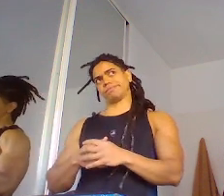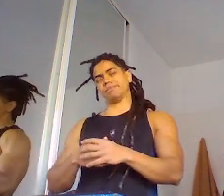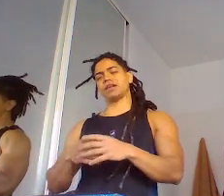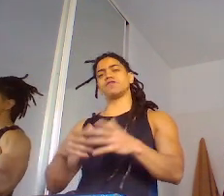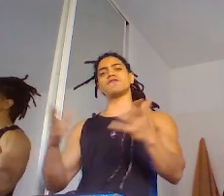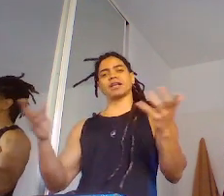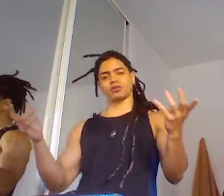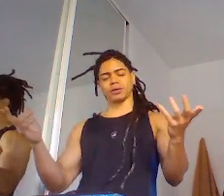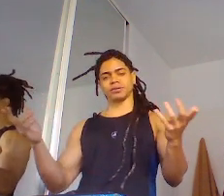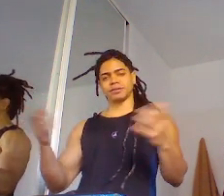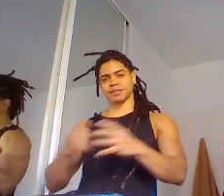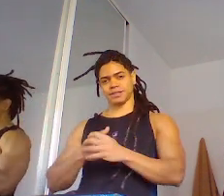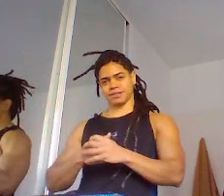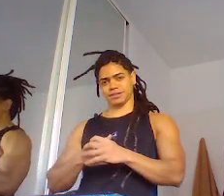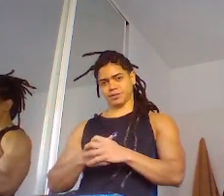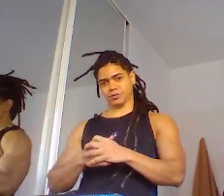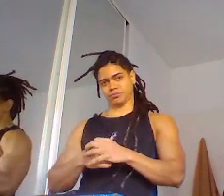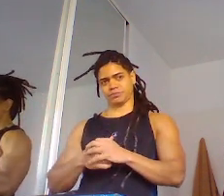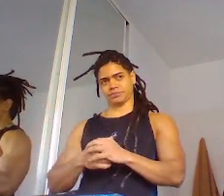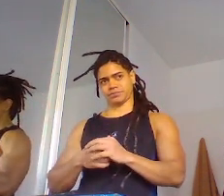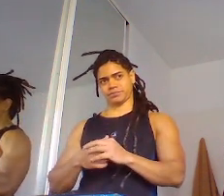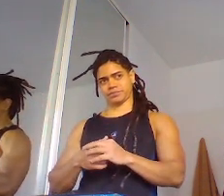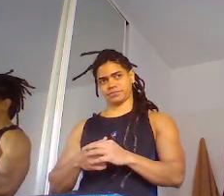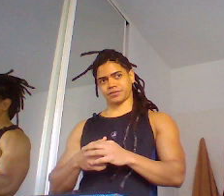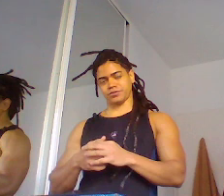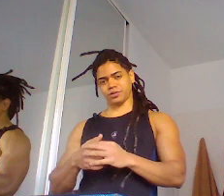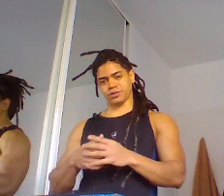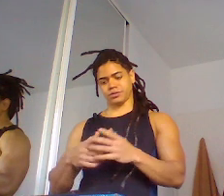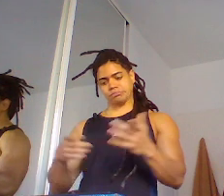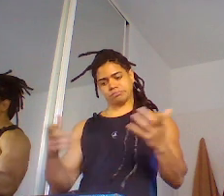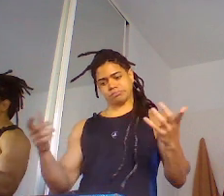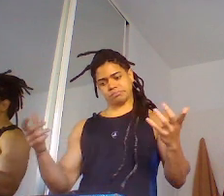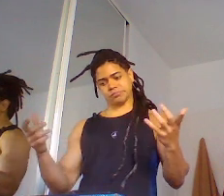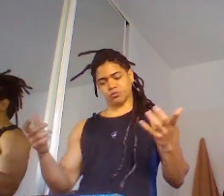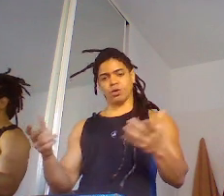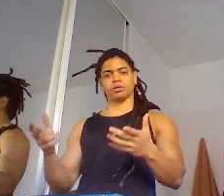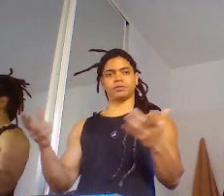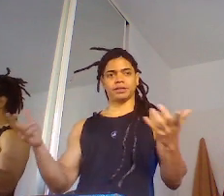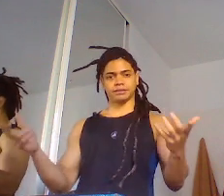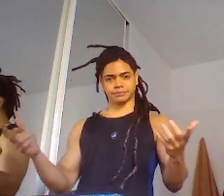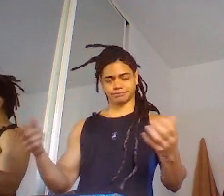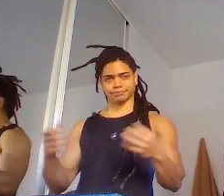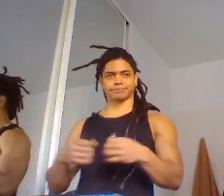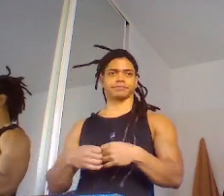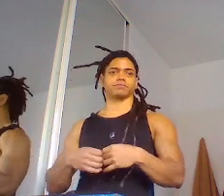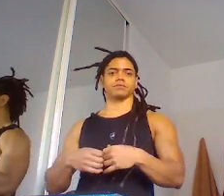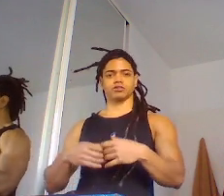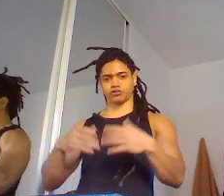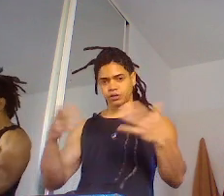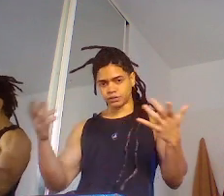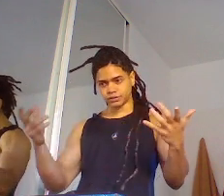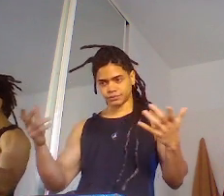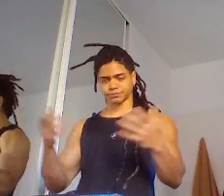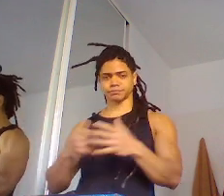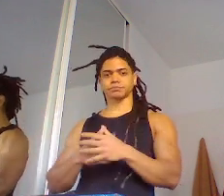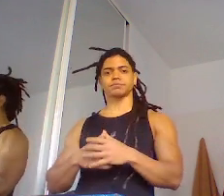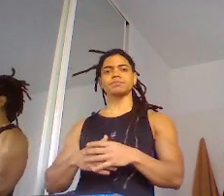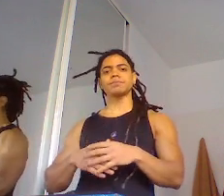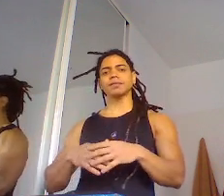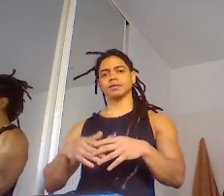manufacturing warranties,